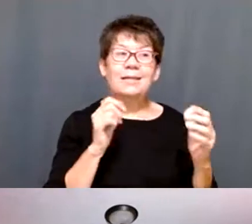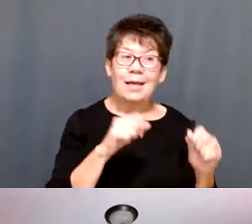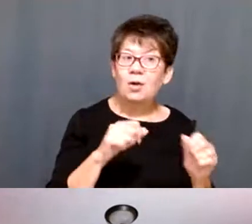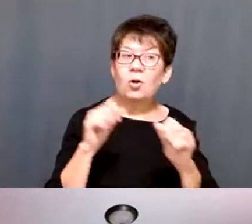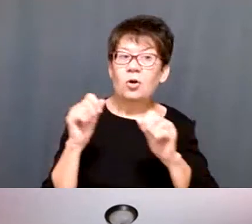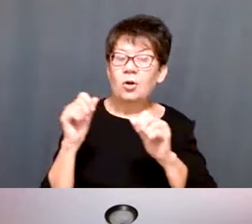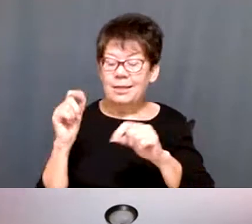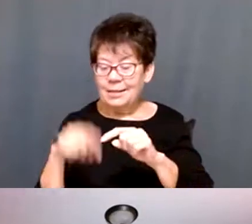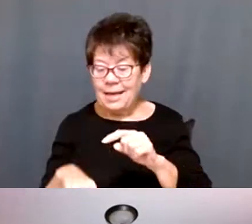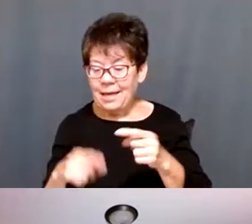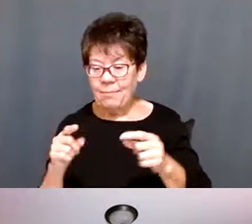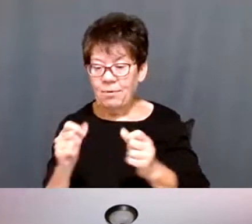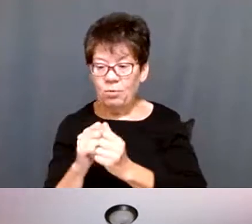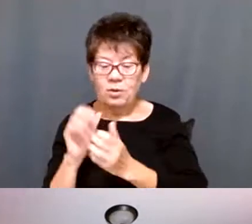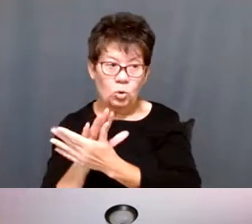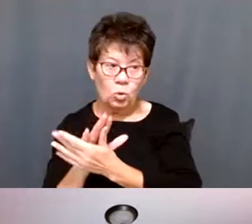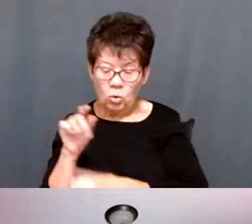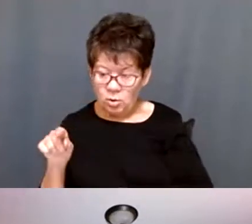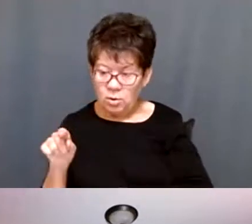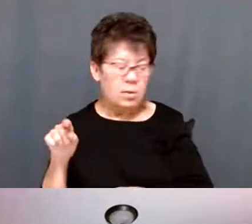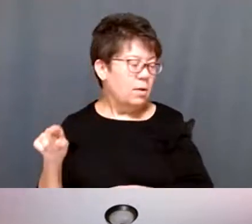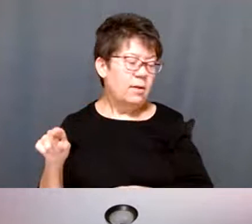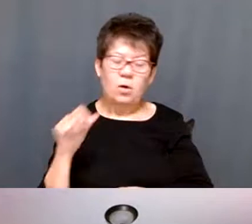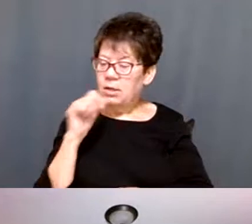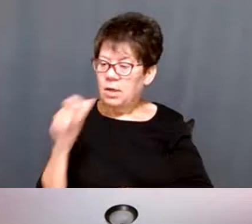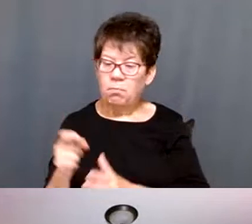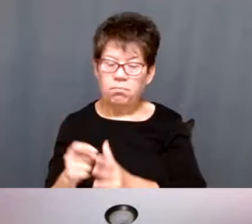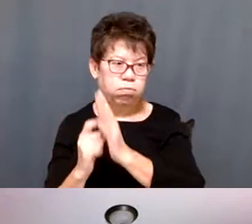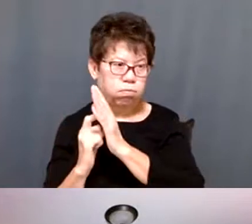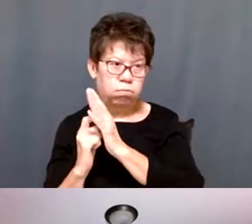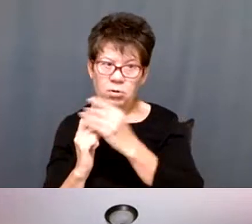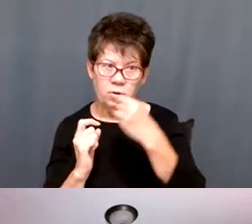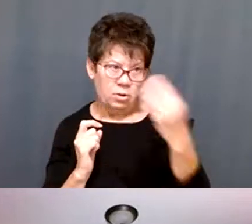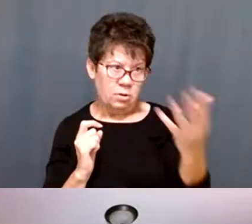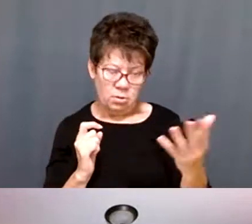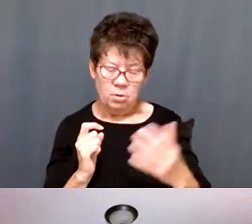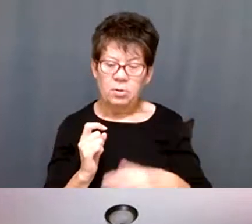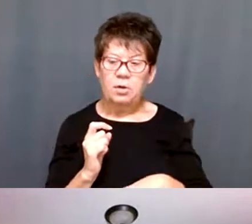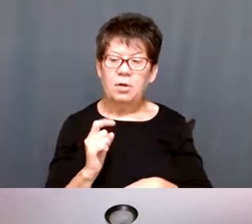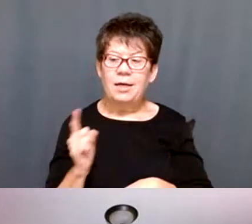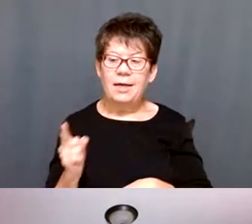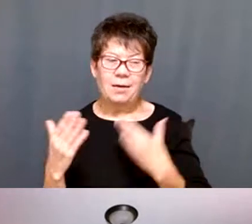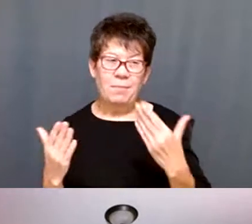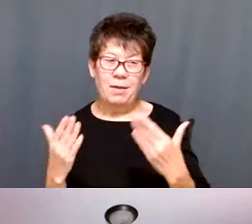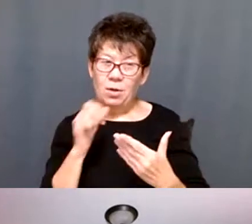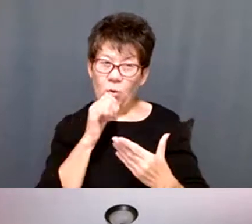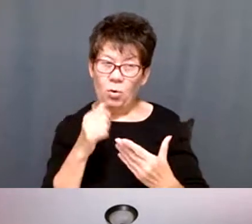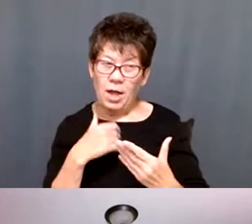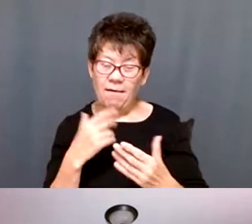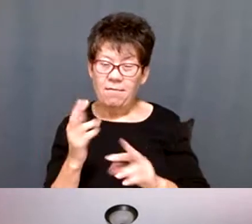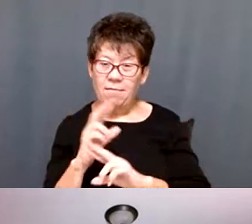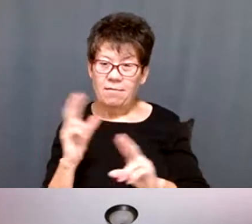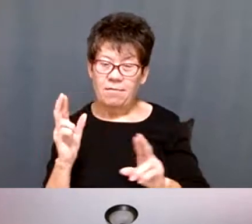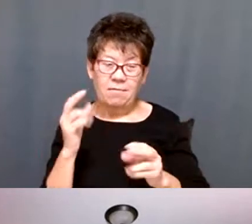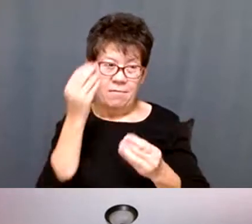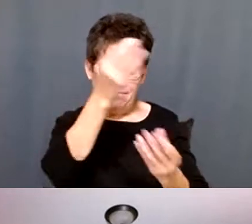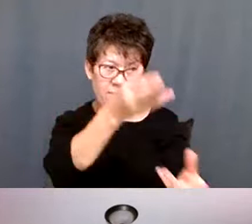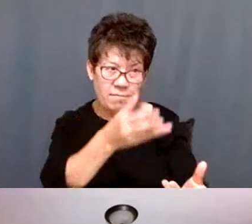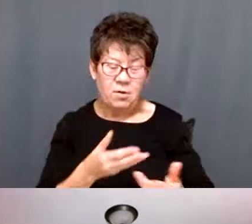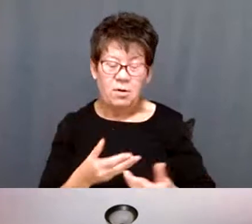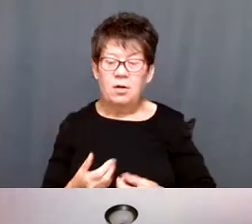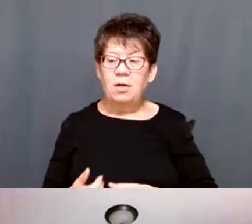with school district services. They are not obligated to do that and may not have that information available at that time.